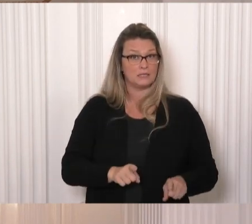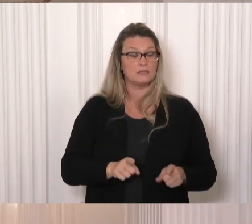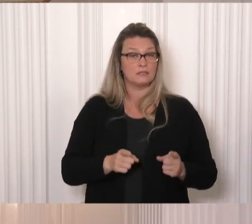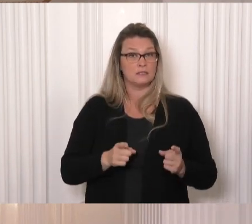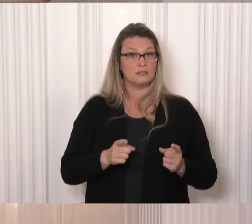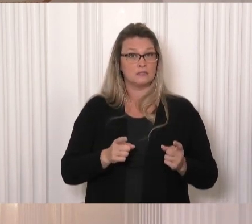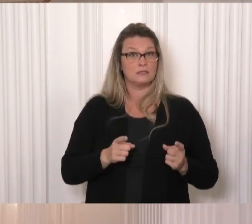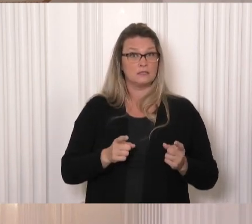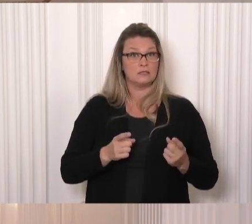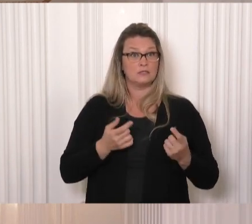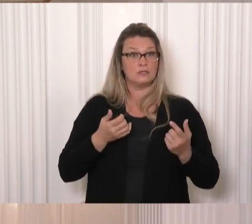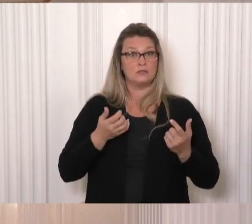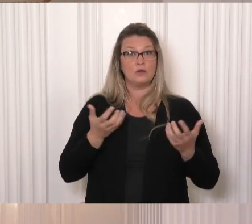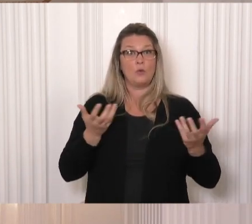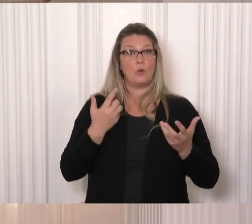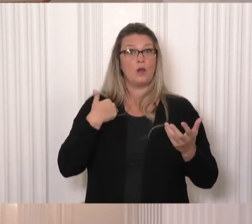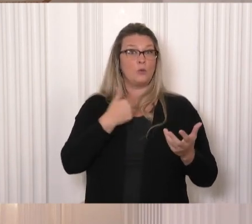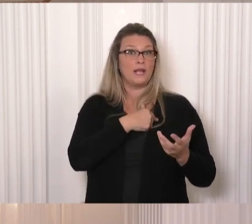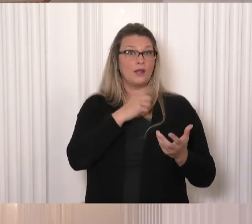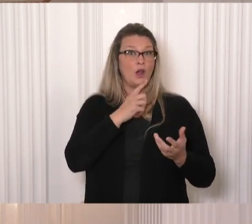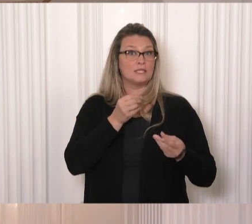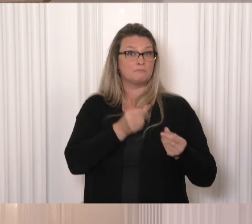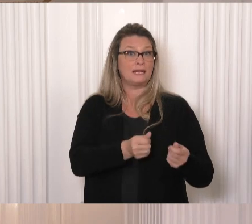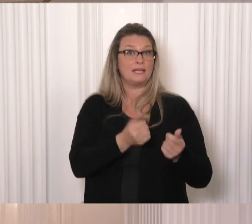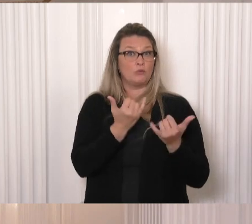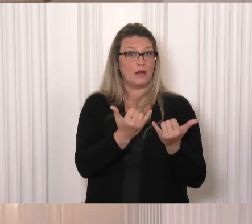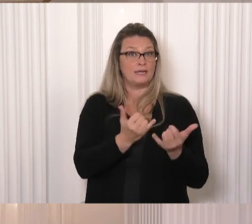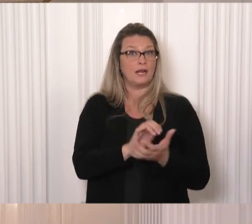to shore up what the state is spending in this time.